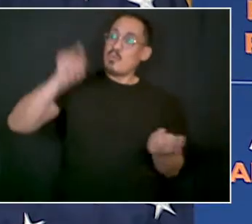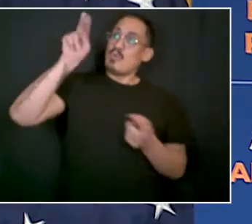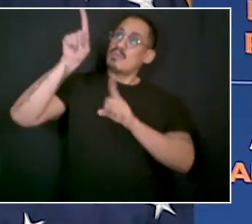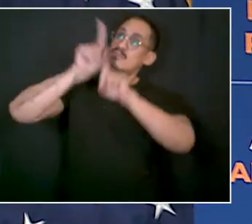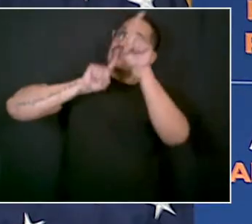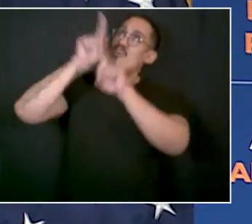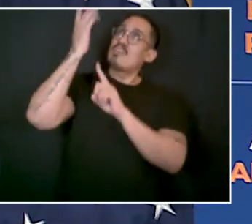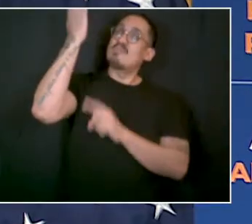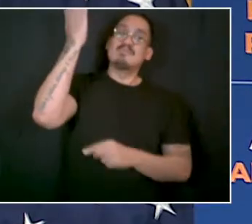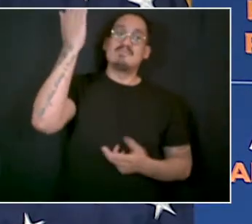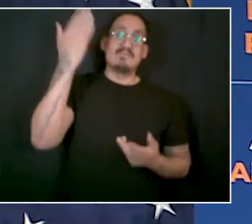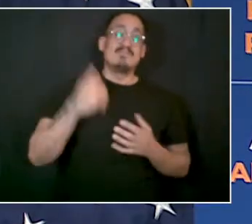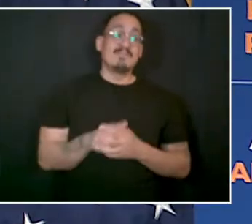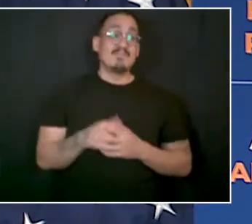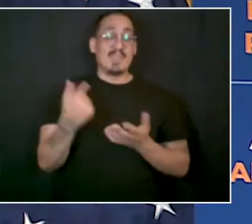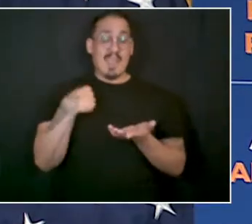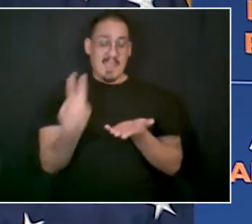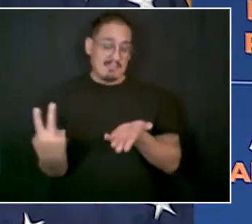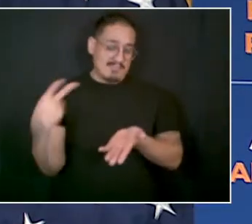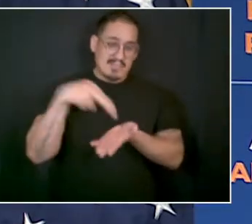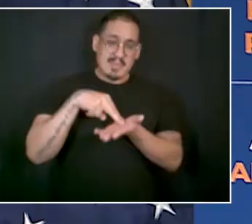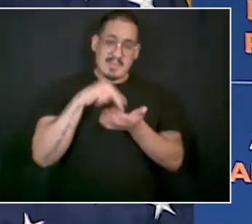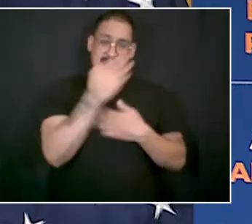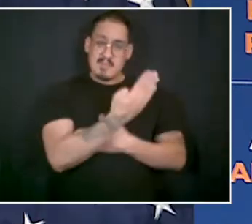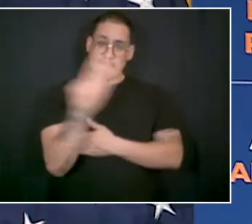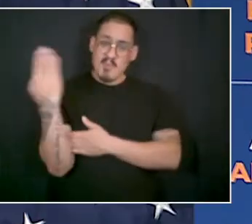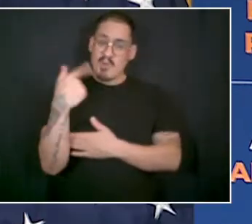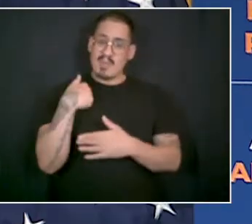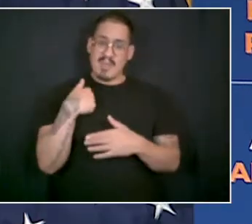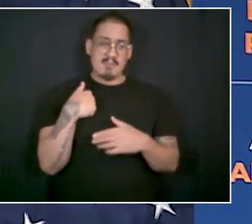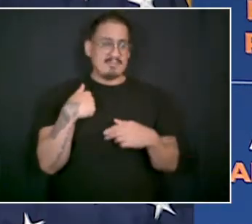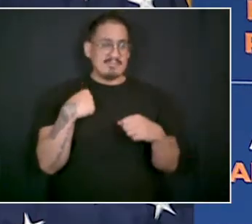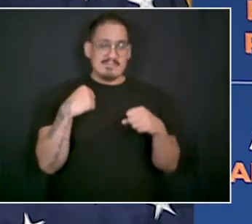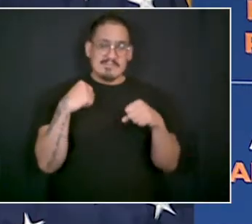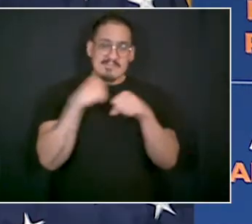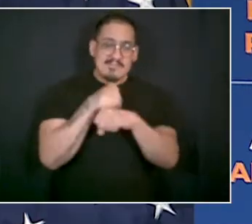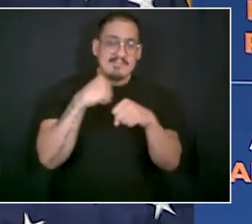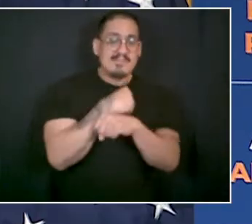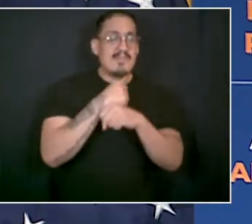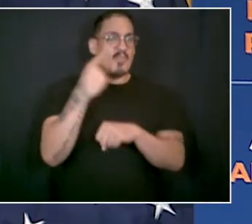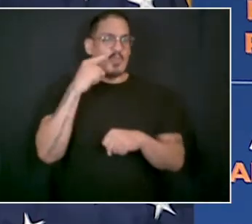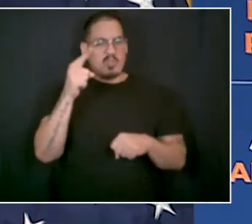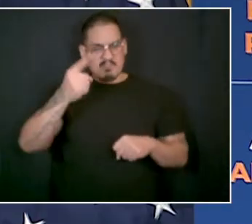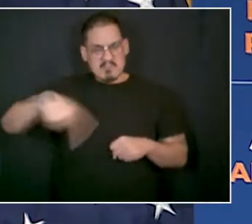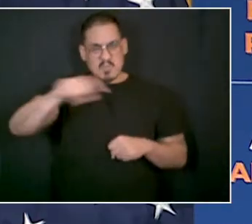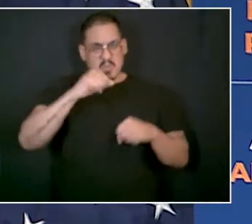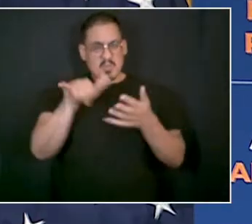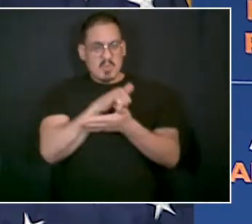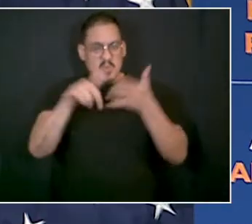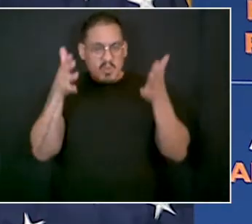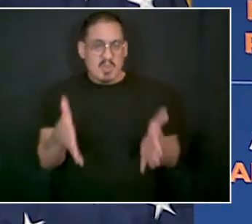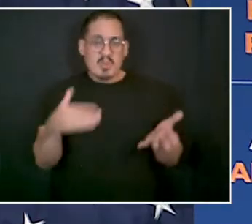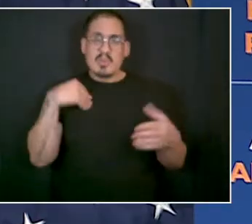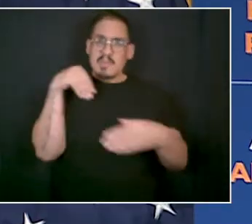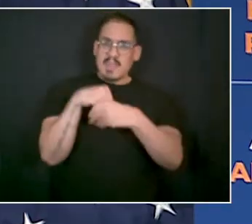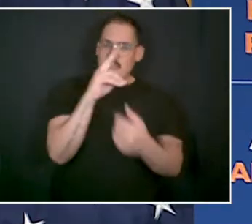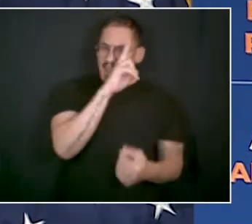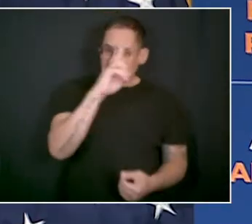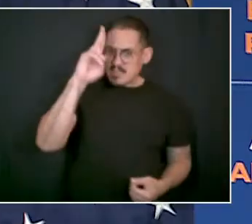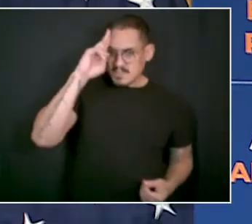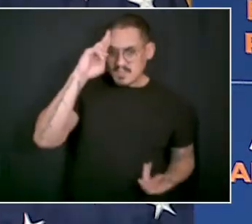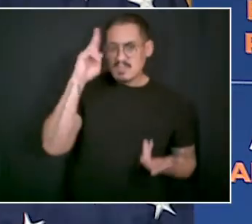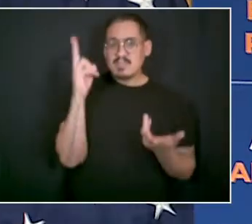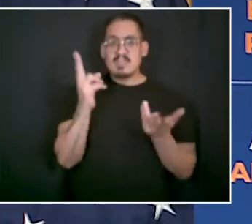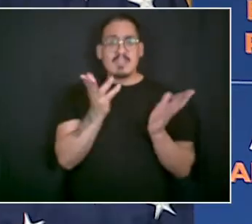when I get up in the morning and I'm fighting for New Yorkers, when I'm in a hospital speaking